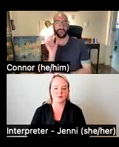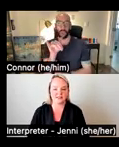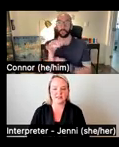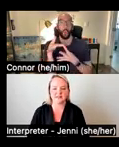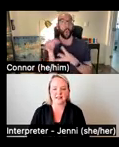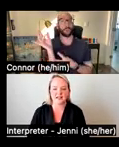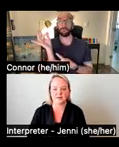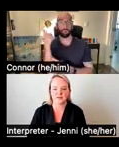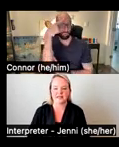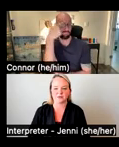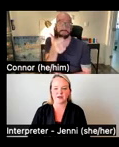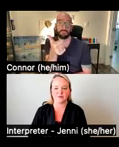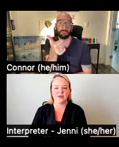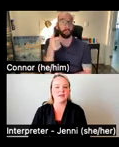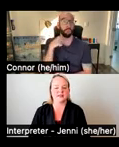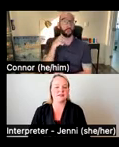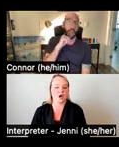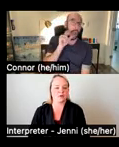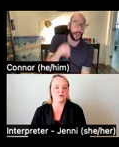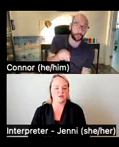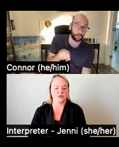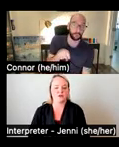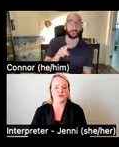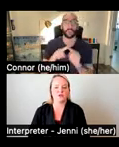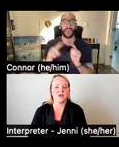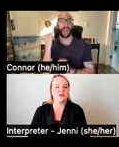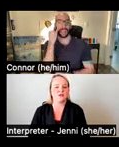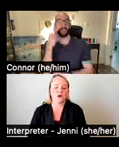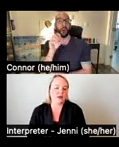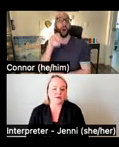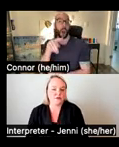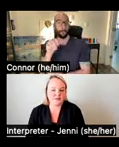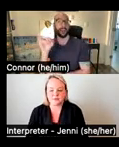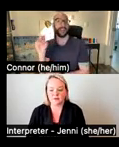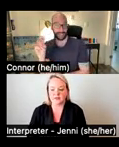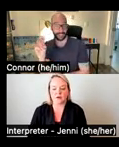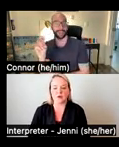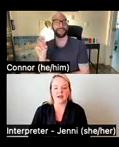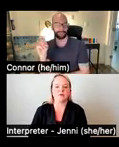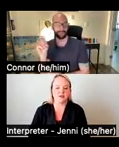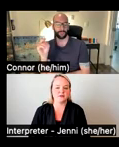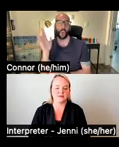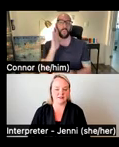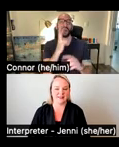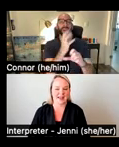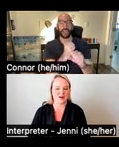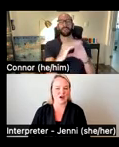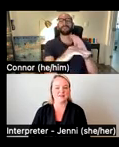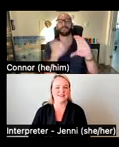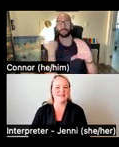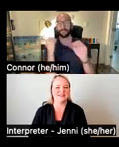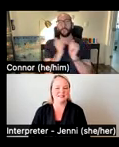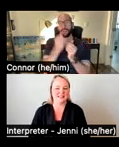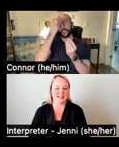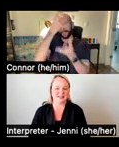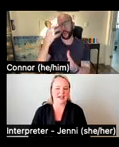you opt into the Slack community as well. So that's an option for you to do. You don't have to, it's absolutely not required, but you definitely can opt